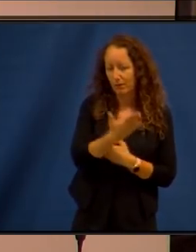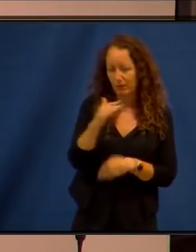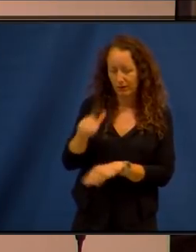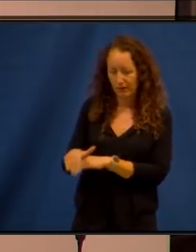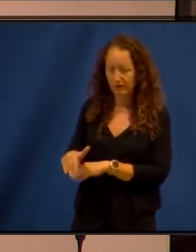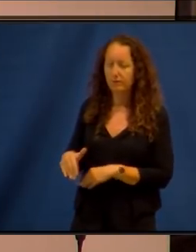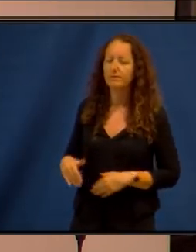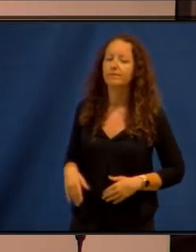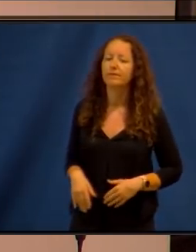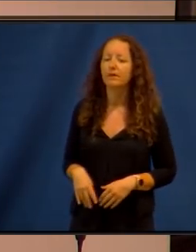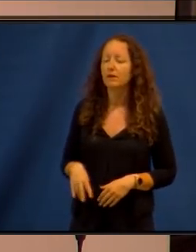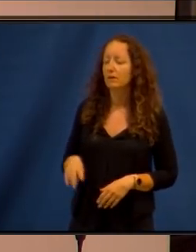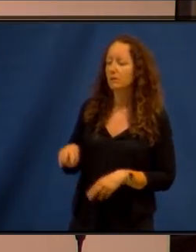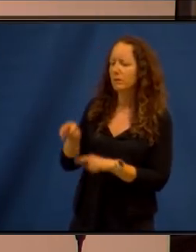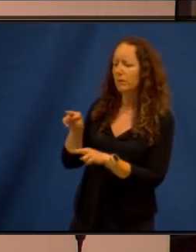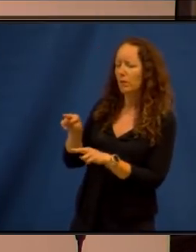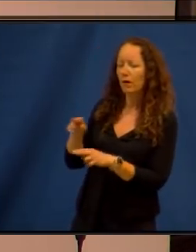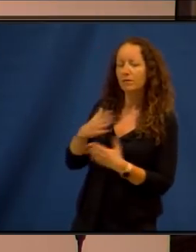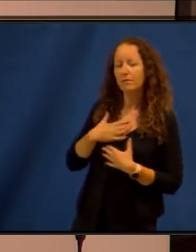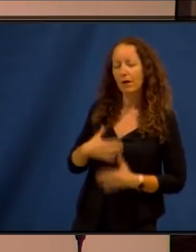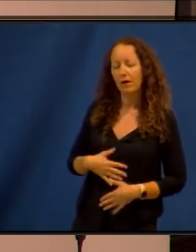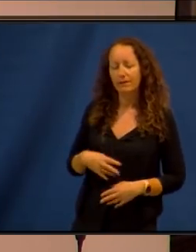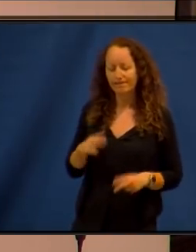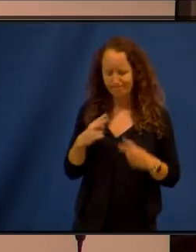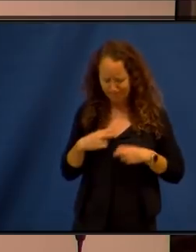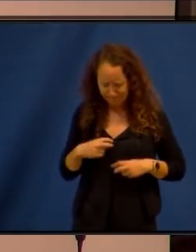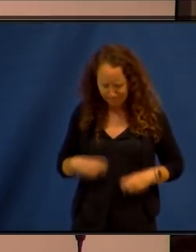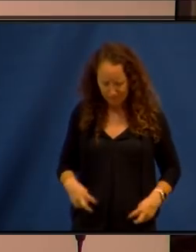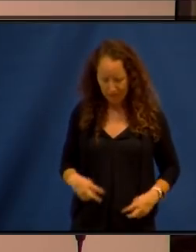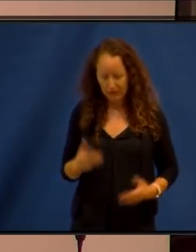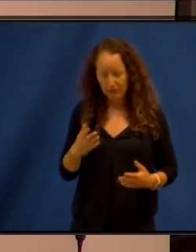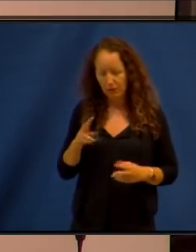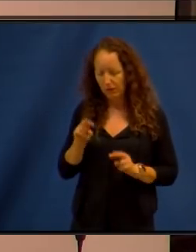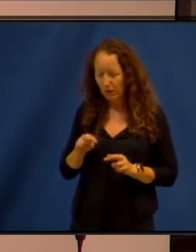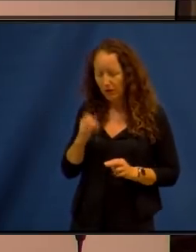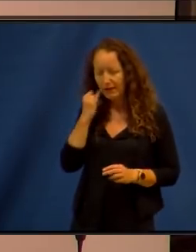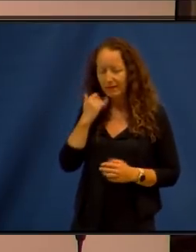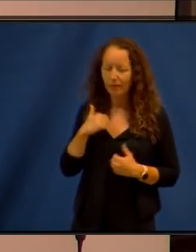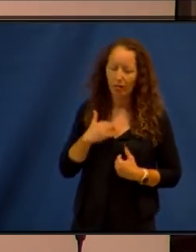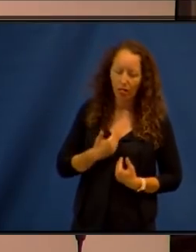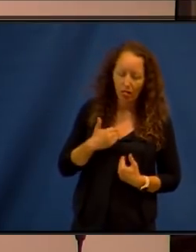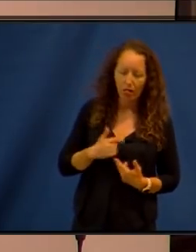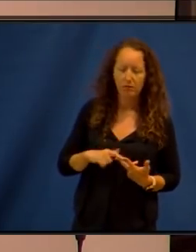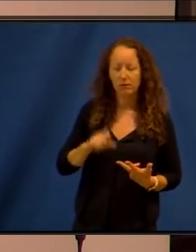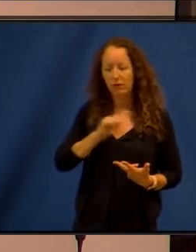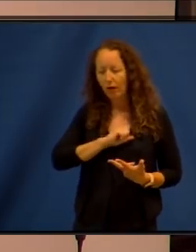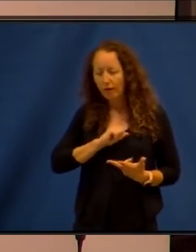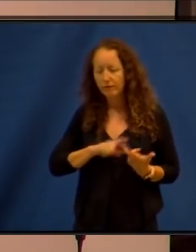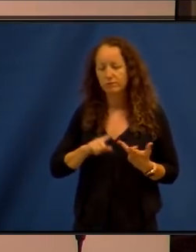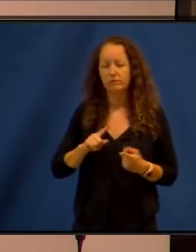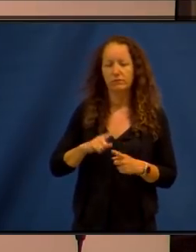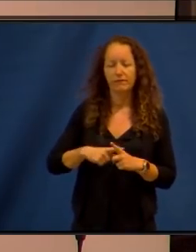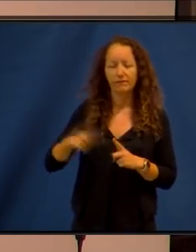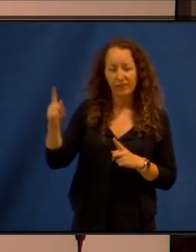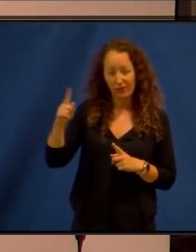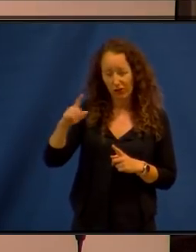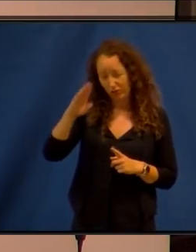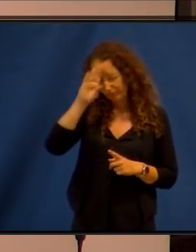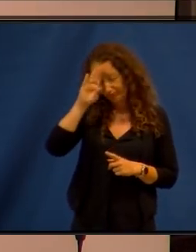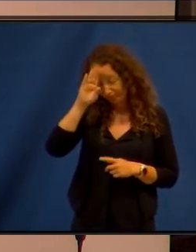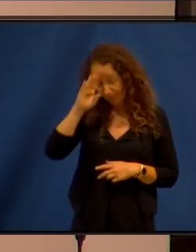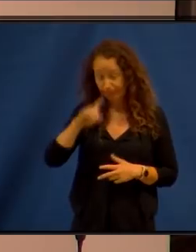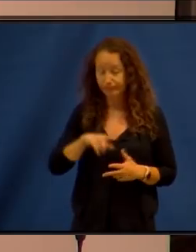their symptoms, so that might be fatigue, it might be the cough, it's certainly the fever. There's now several